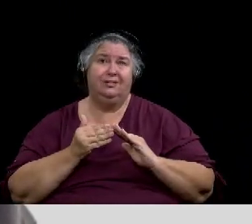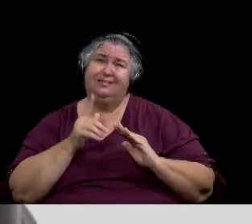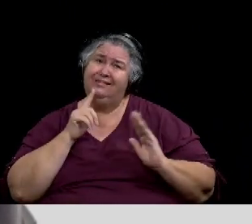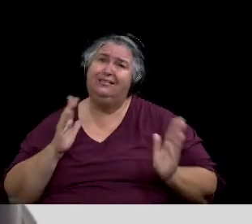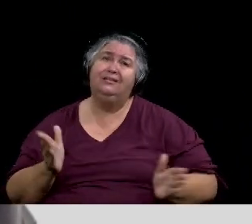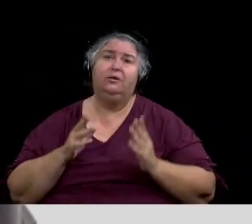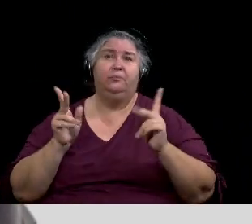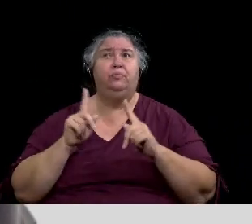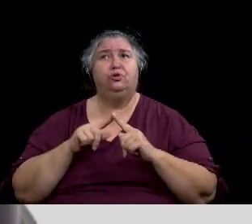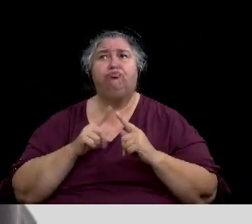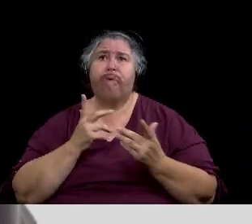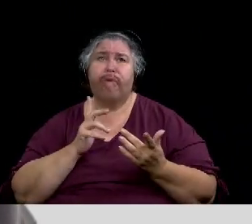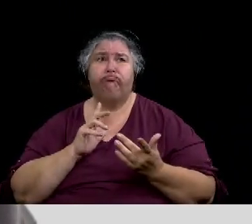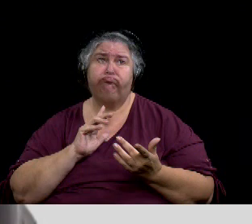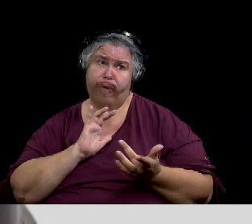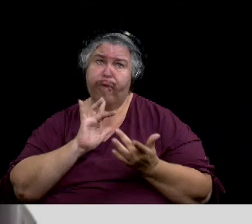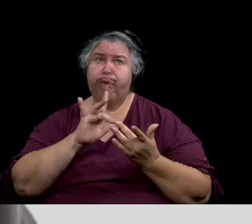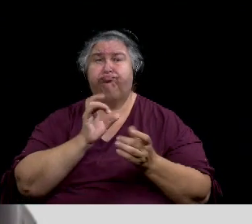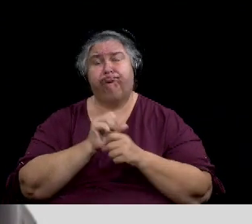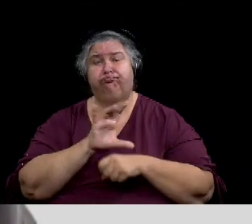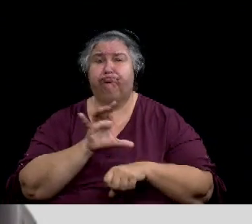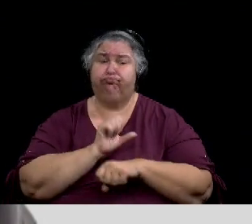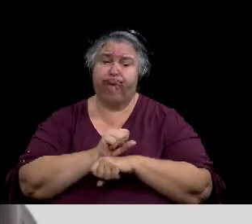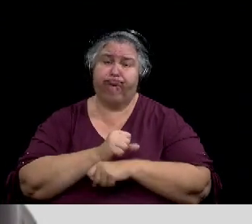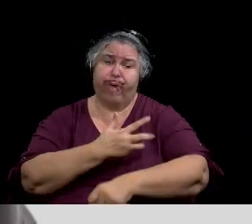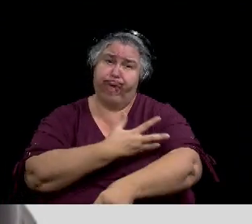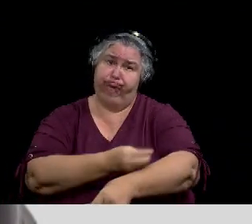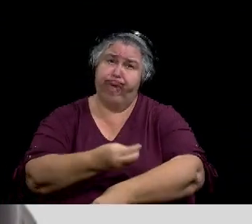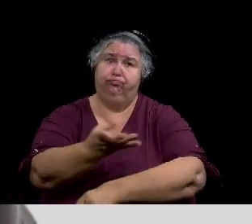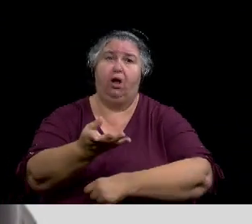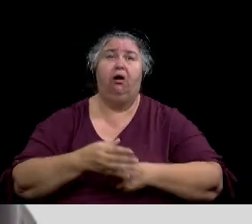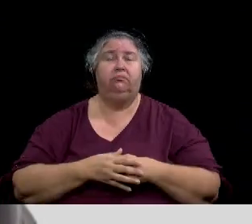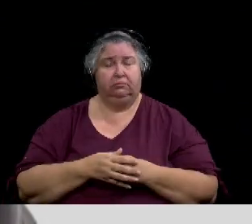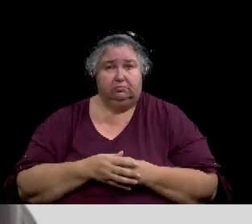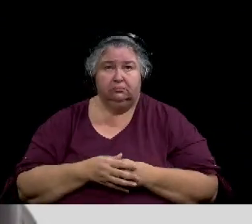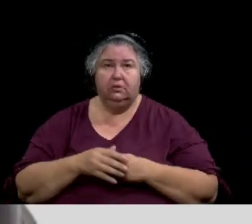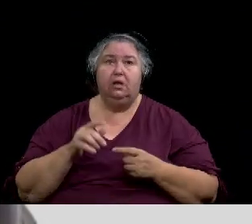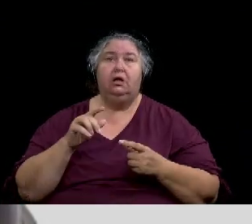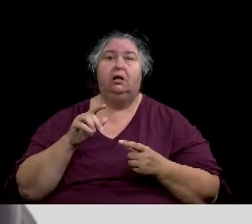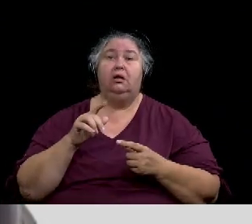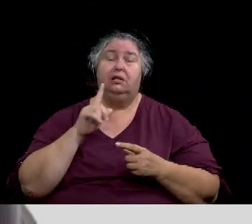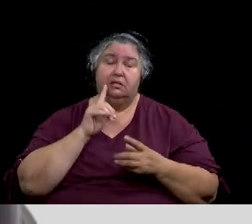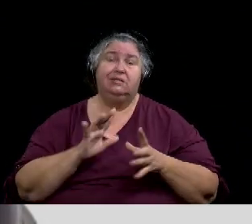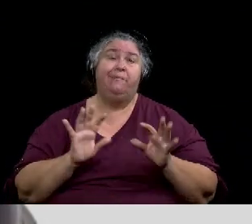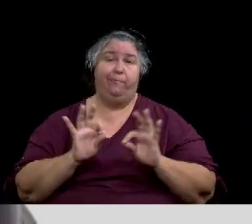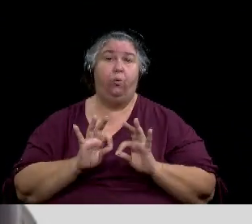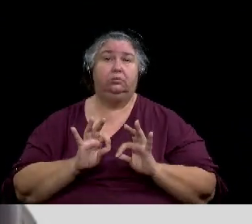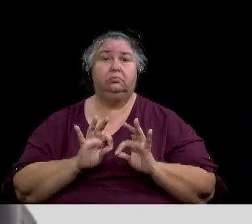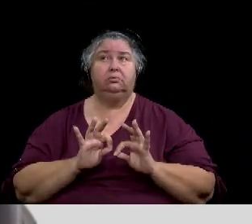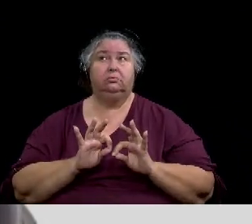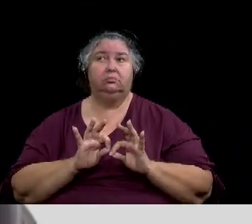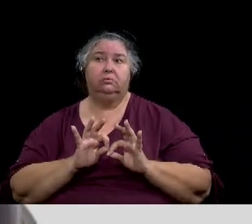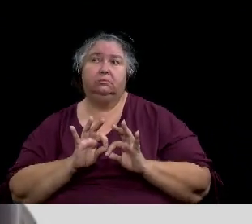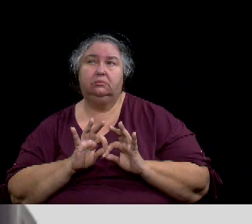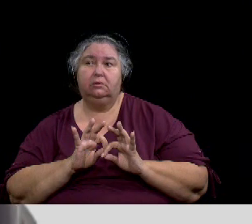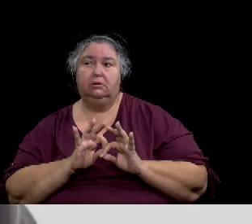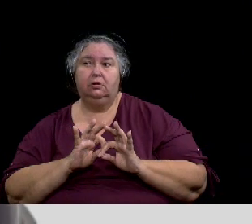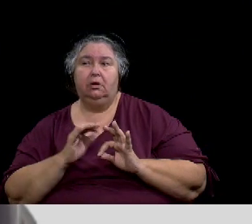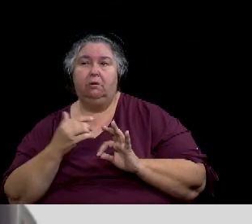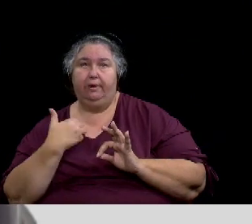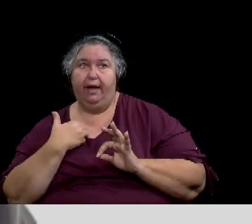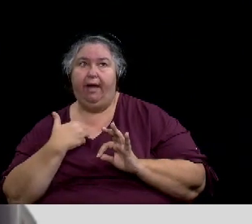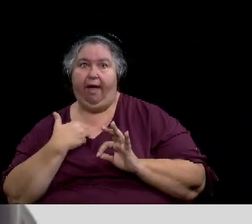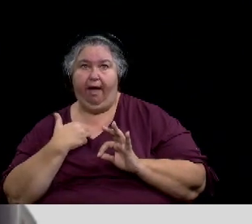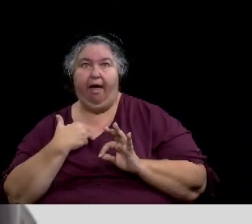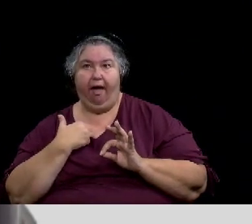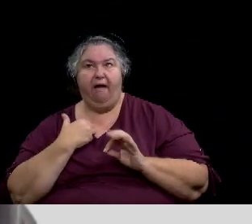people to reach out, make an appointment, go by, make a donation. It is important that we have those products on the shelf